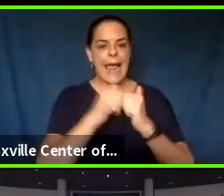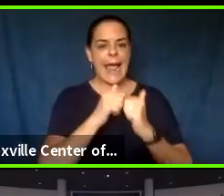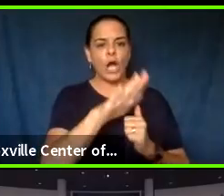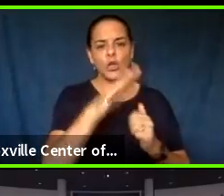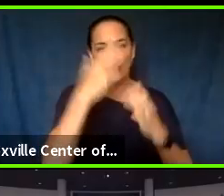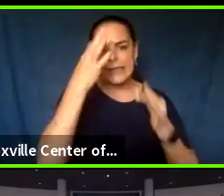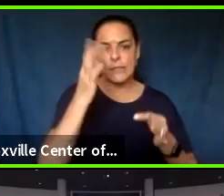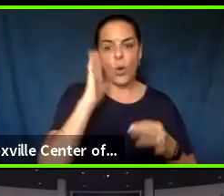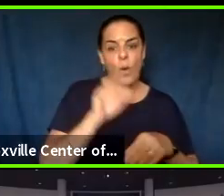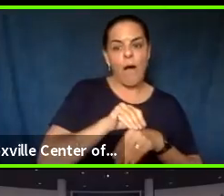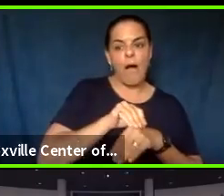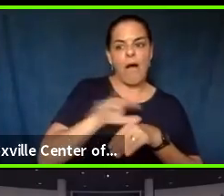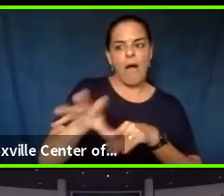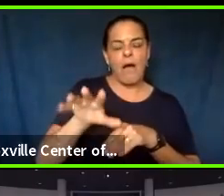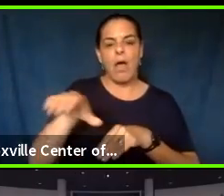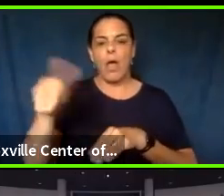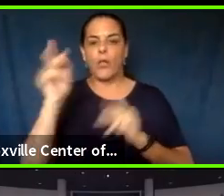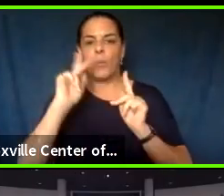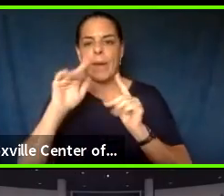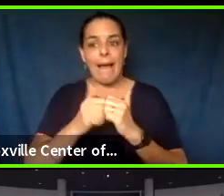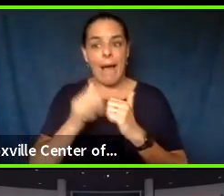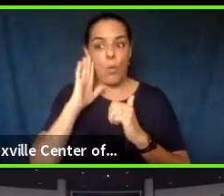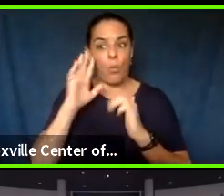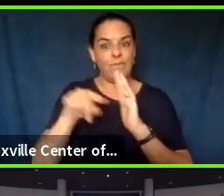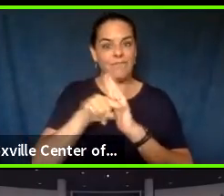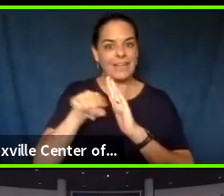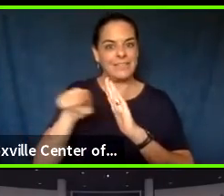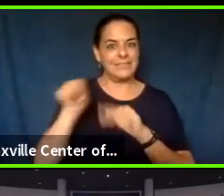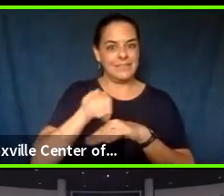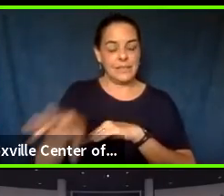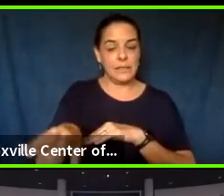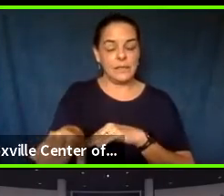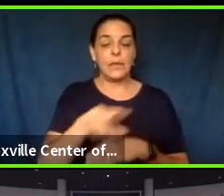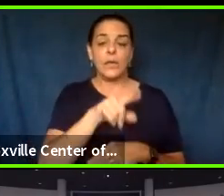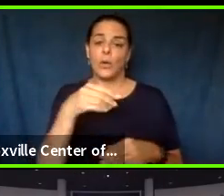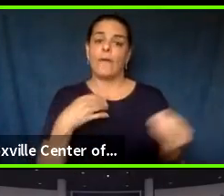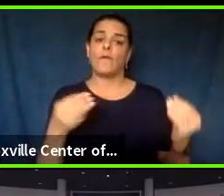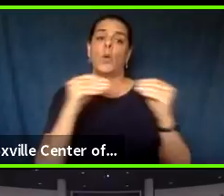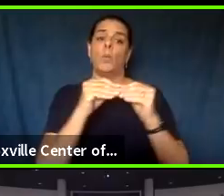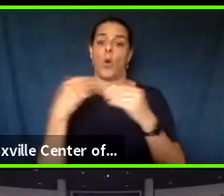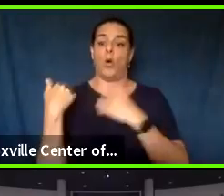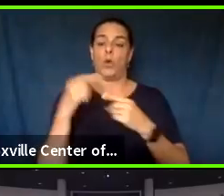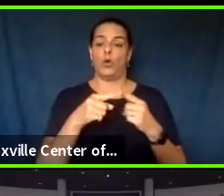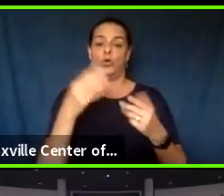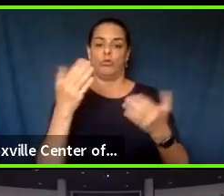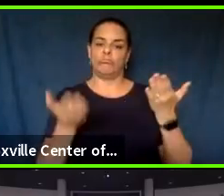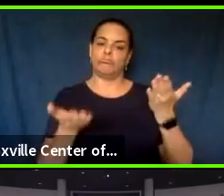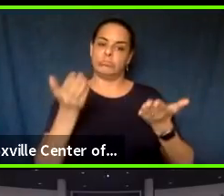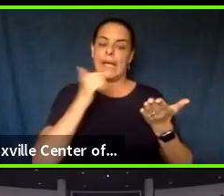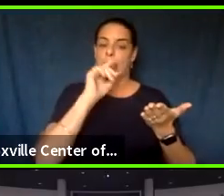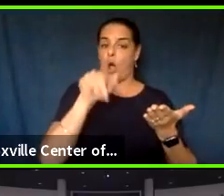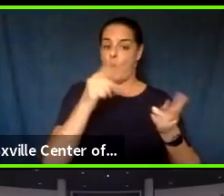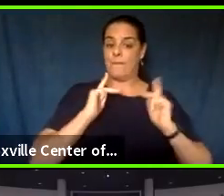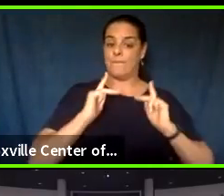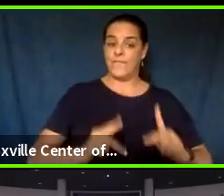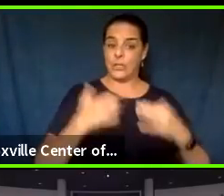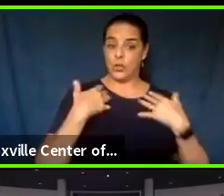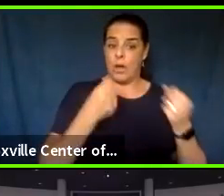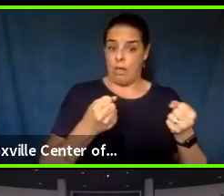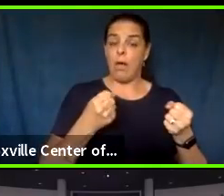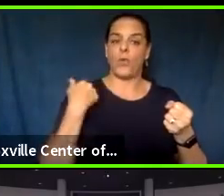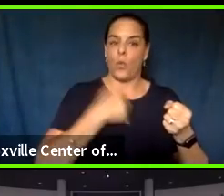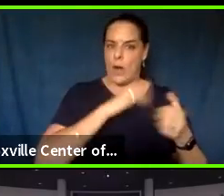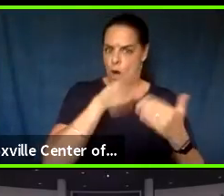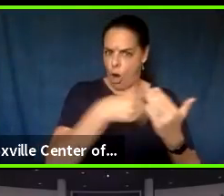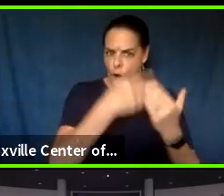harm those affected. As unelected officials, you bear a far greater burden to weigh not just the physical health, which we all agree